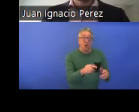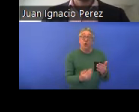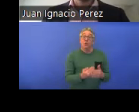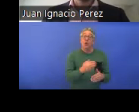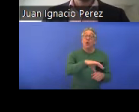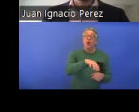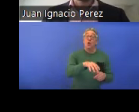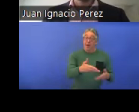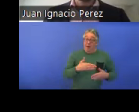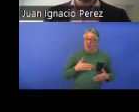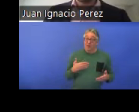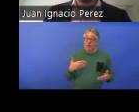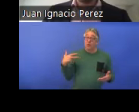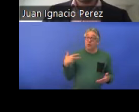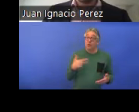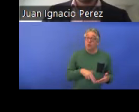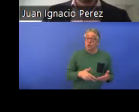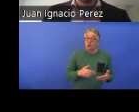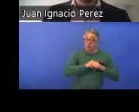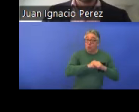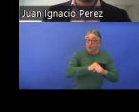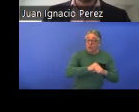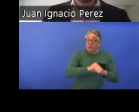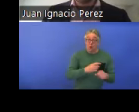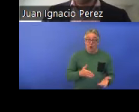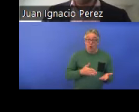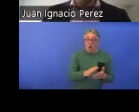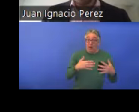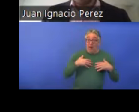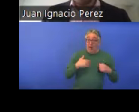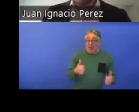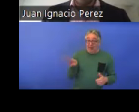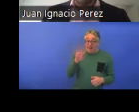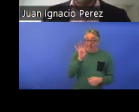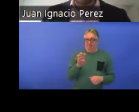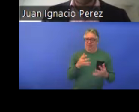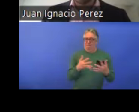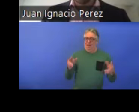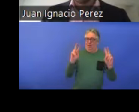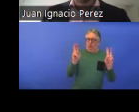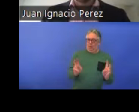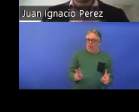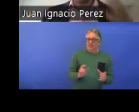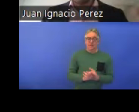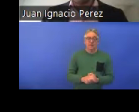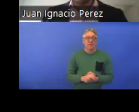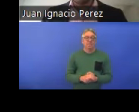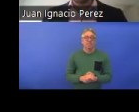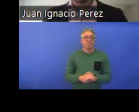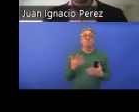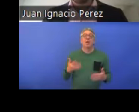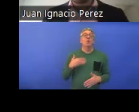and on right to health on Iraq. We move forward for the sake of time. Of course,